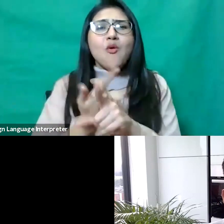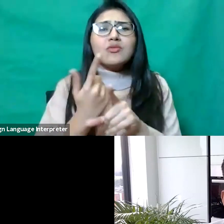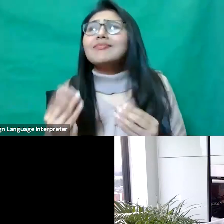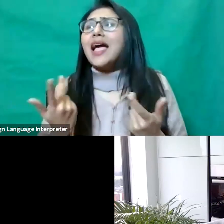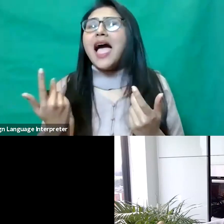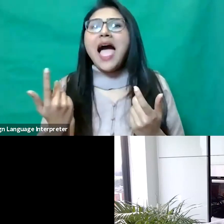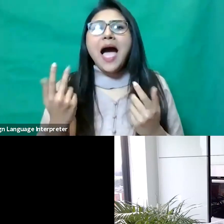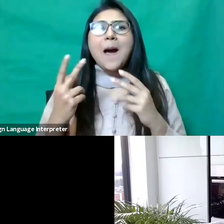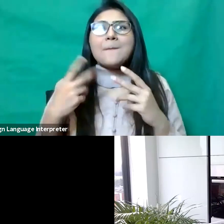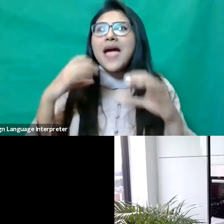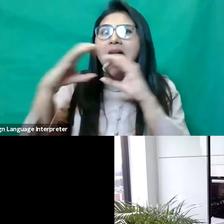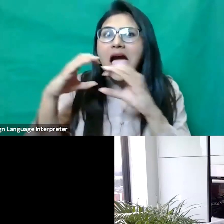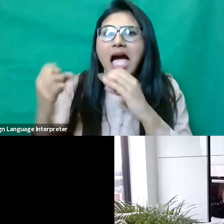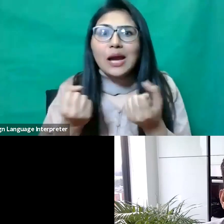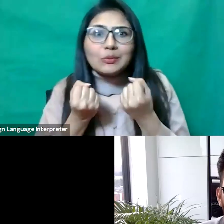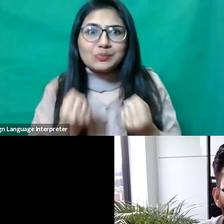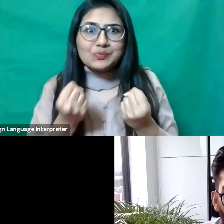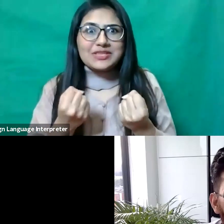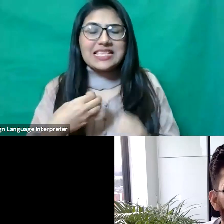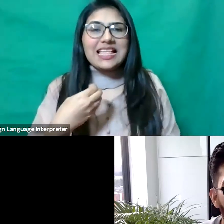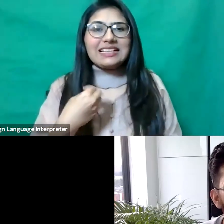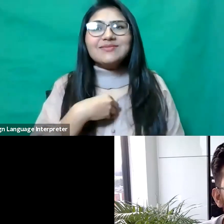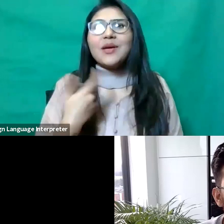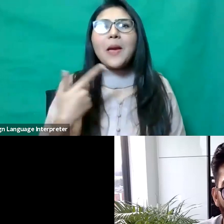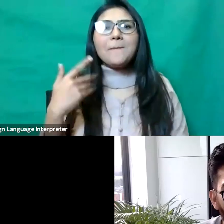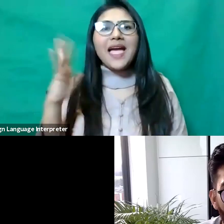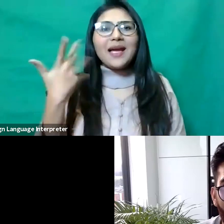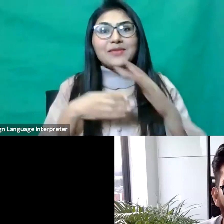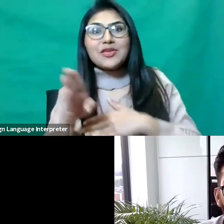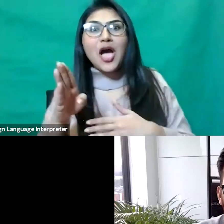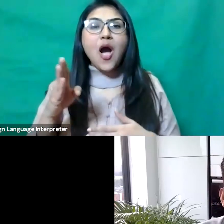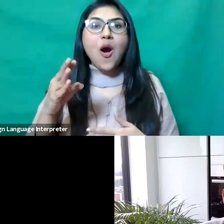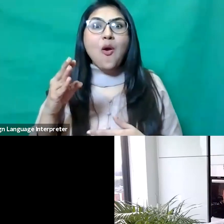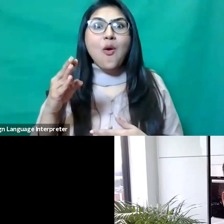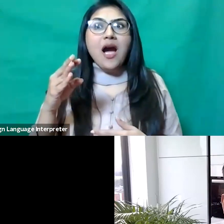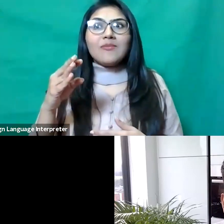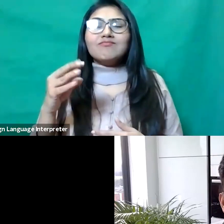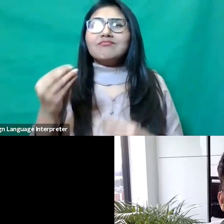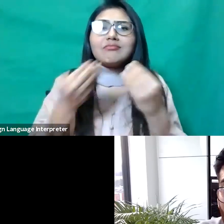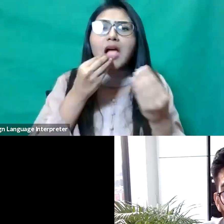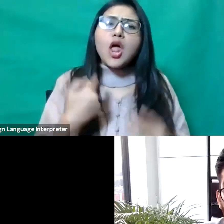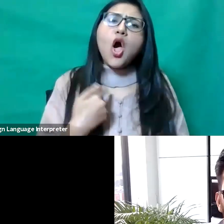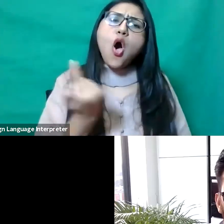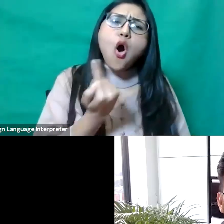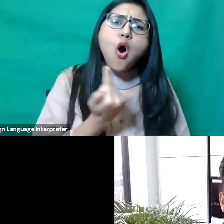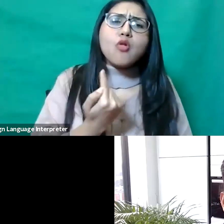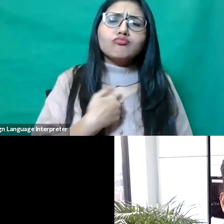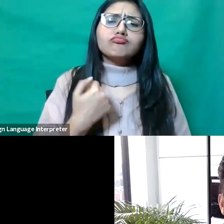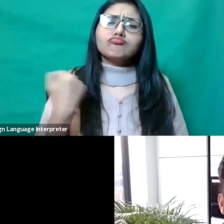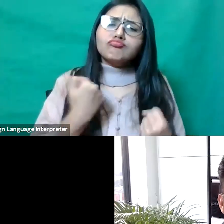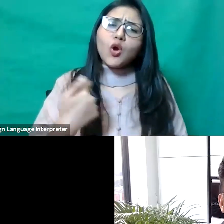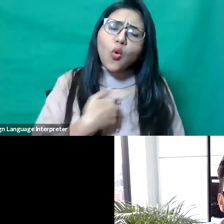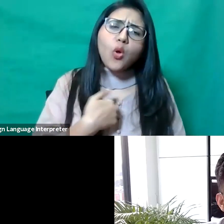I've been spending time in the break time and lunch times alone. But I mean, I was trying to stay positive and I was just trying to focus